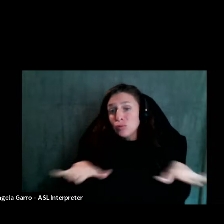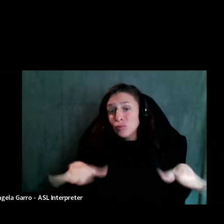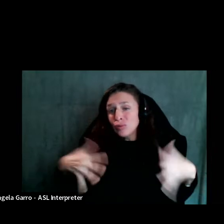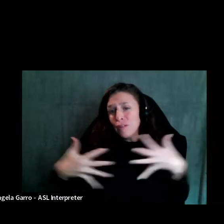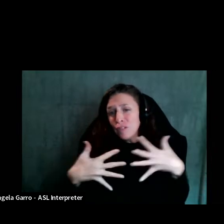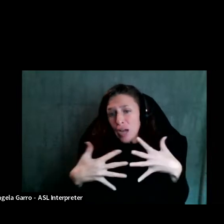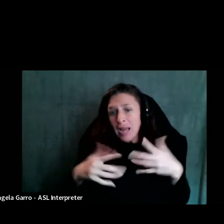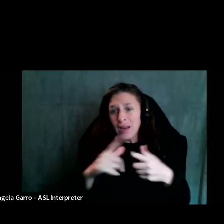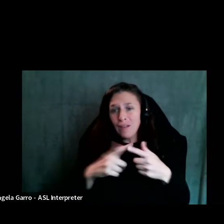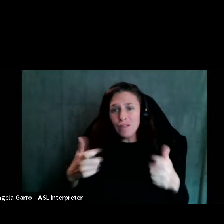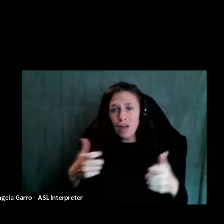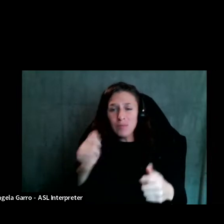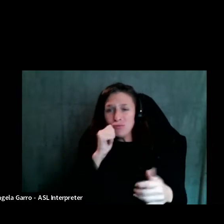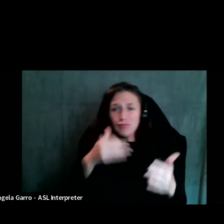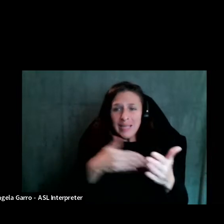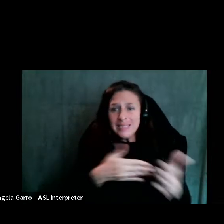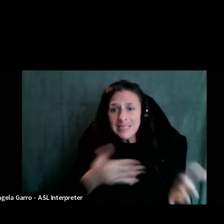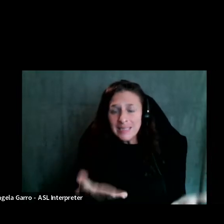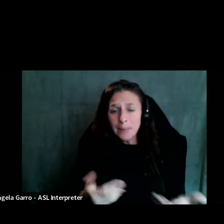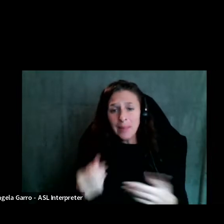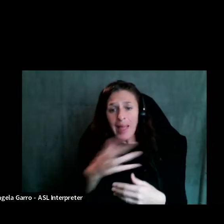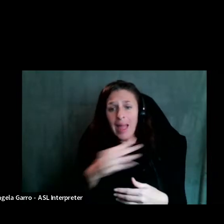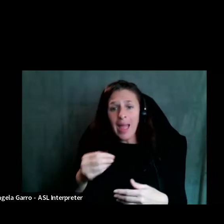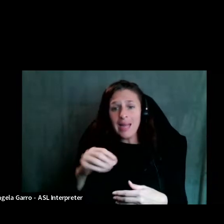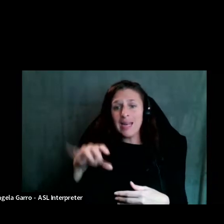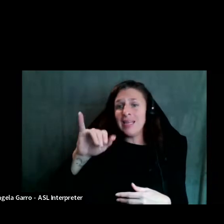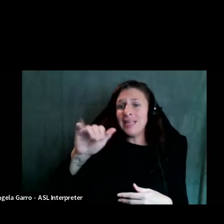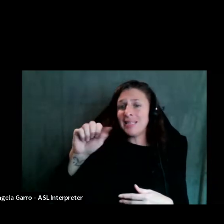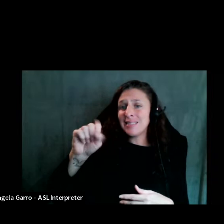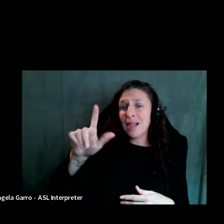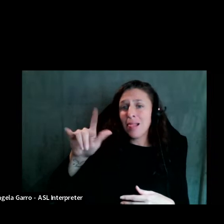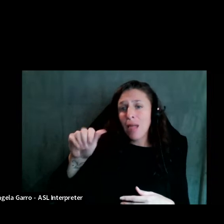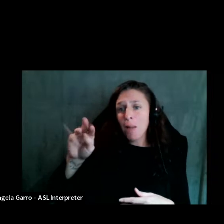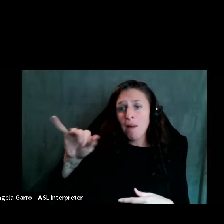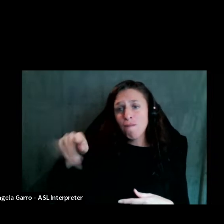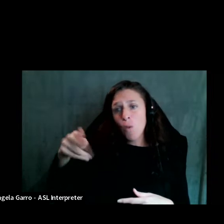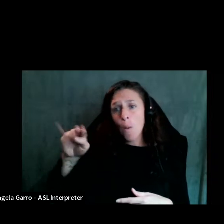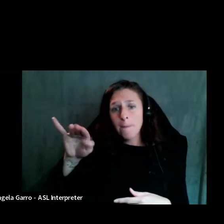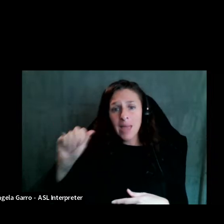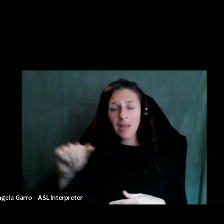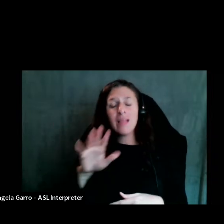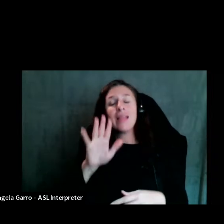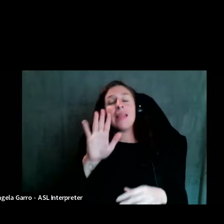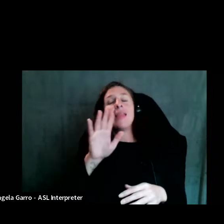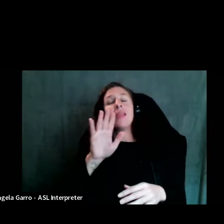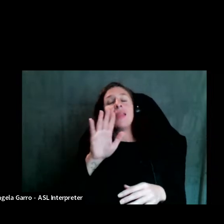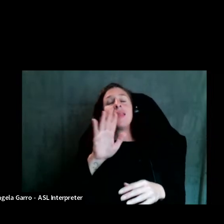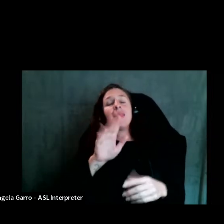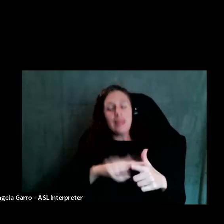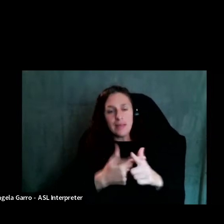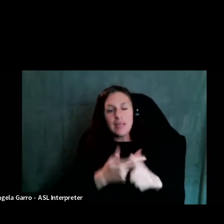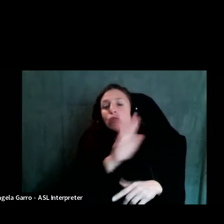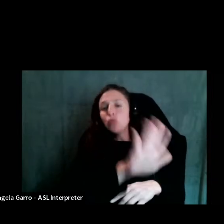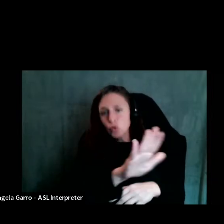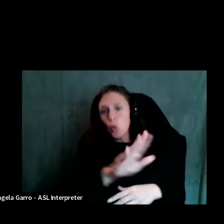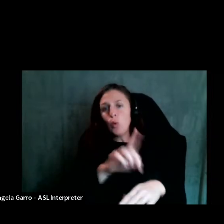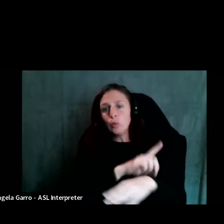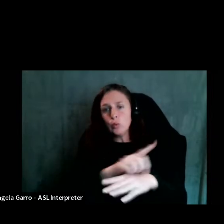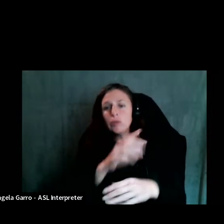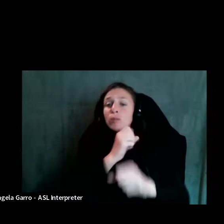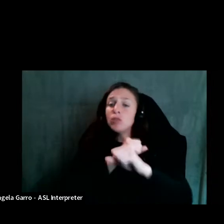from racism and Islamophobia. And therefore, it is your duty to protect both, not